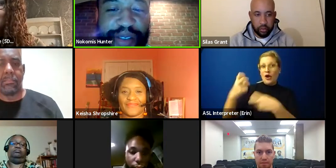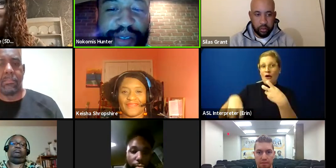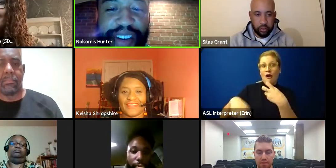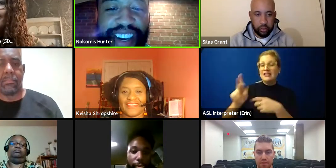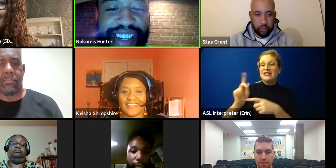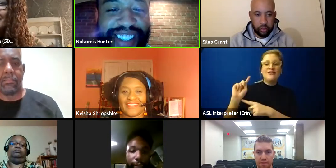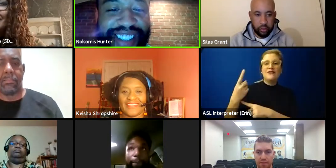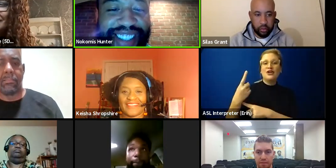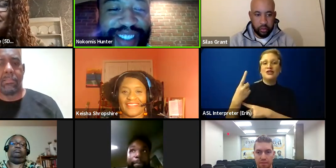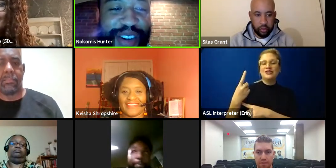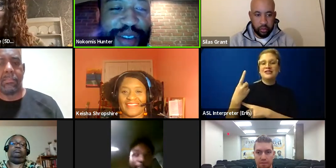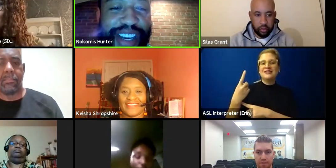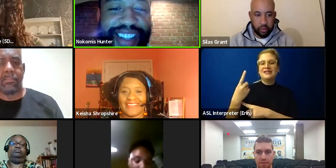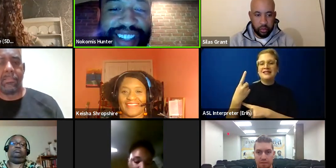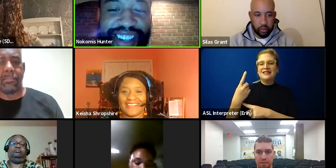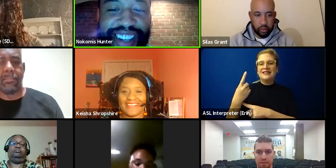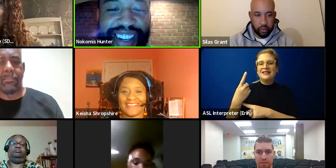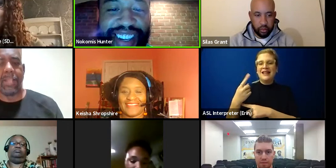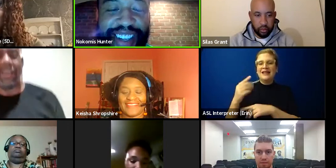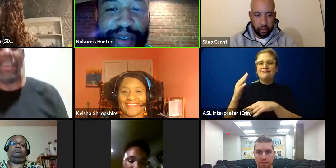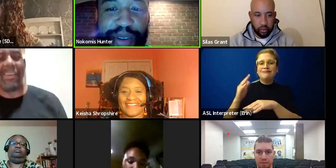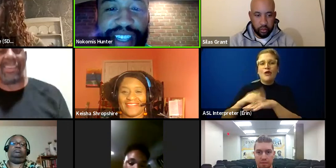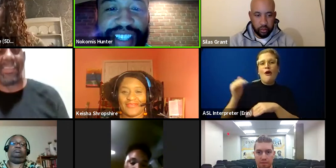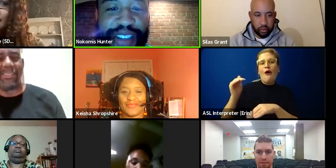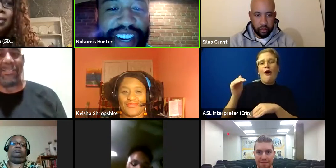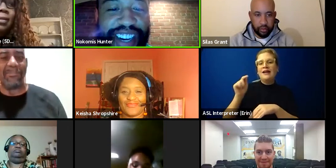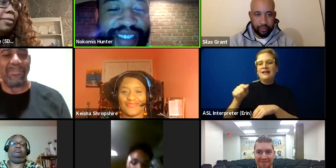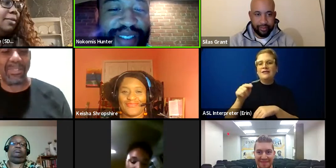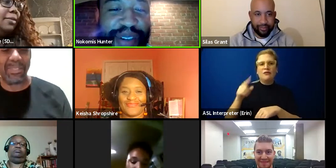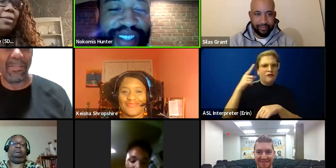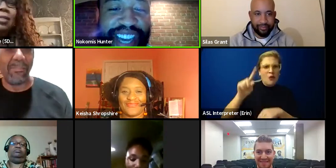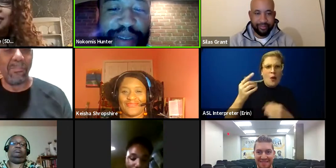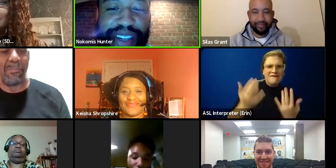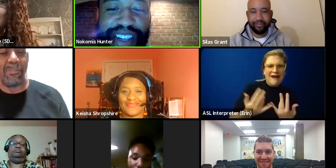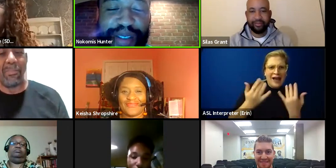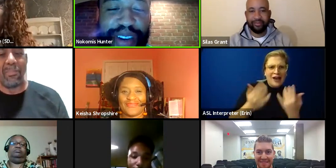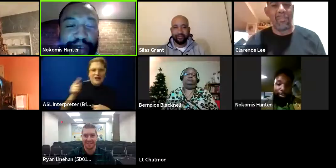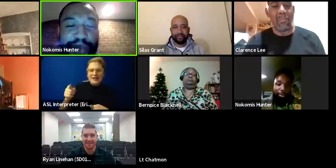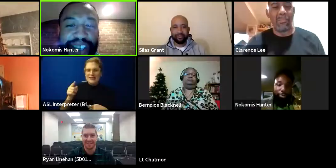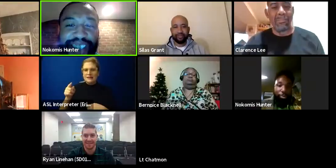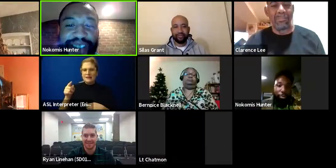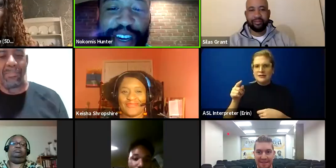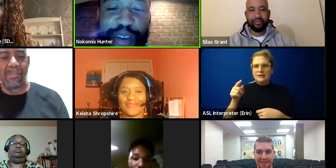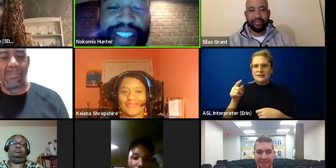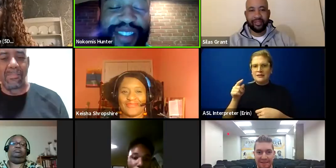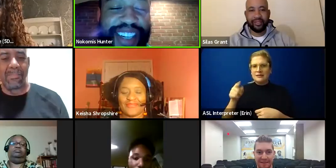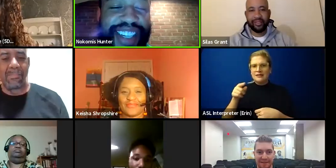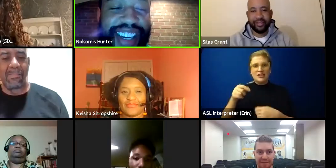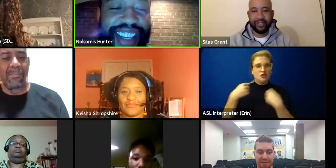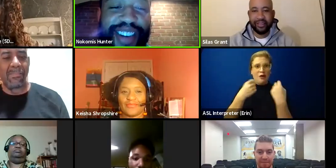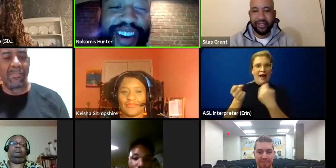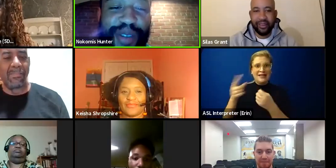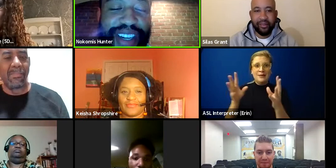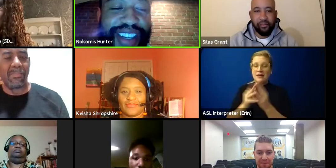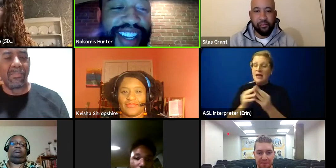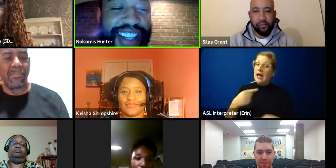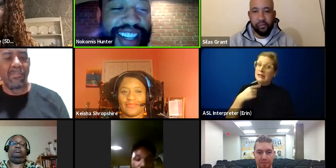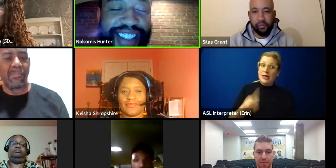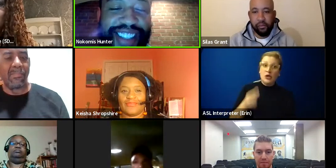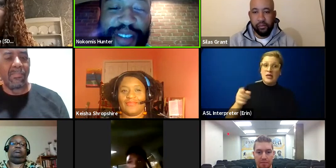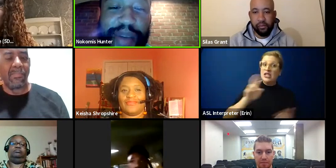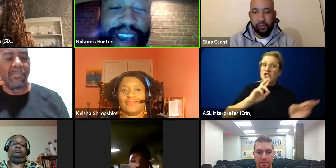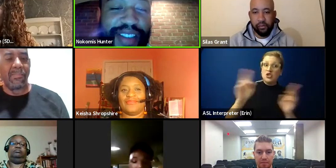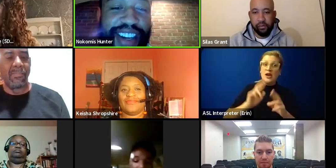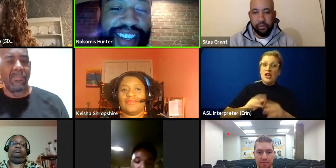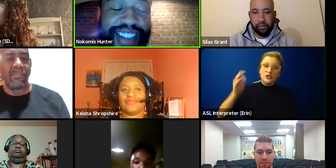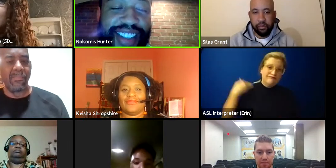rapid already for a fire, and he's doing a meeting. So you guys have a real diamond in the rough. I'm telling you, Nokomis is ready to hit the ground running. Like,